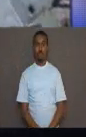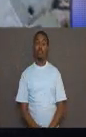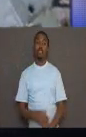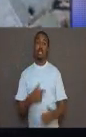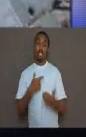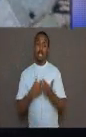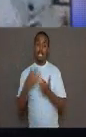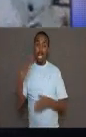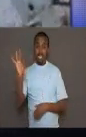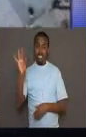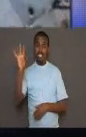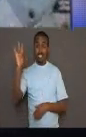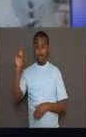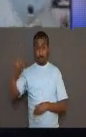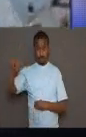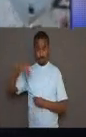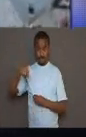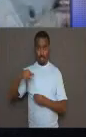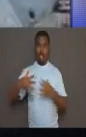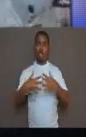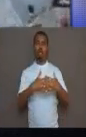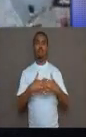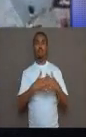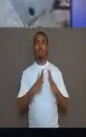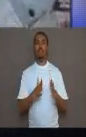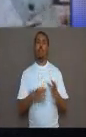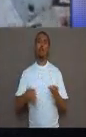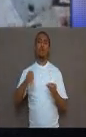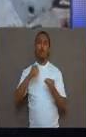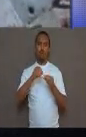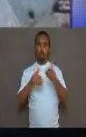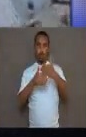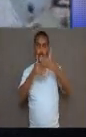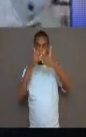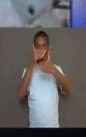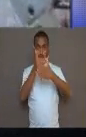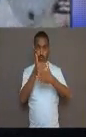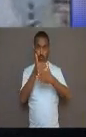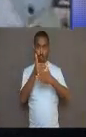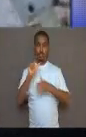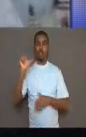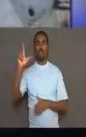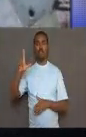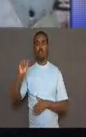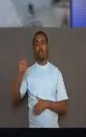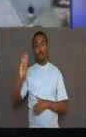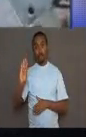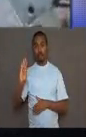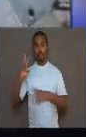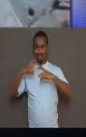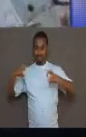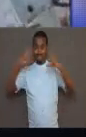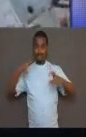During the 1970s, the Americans also constructed a laboratory in